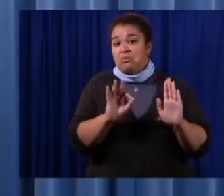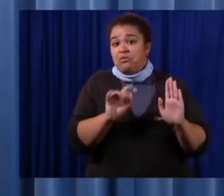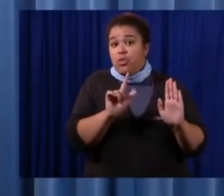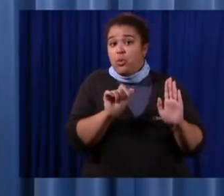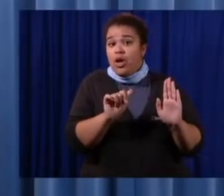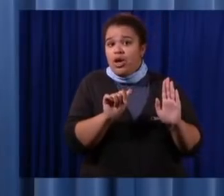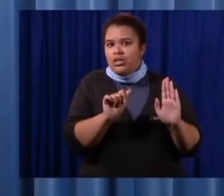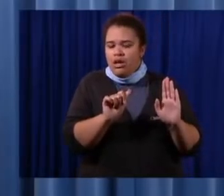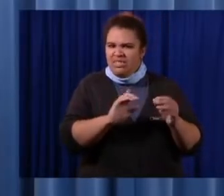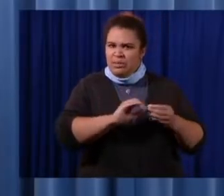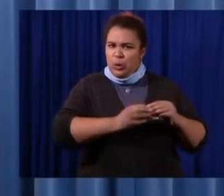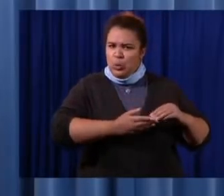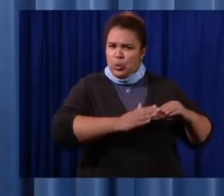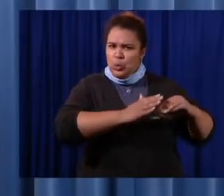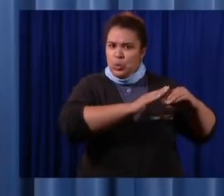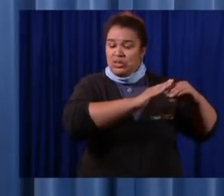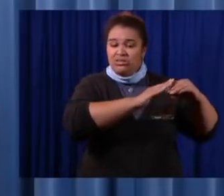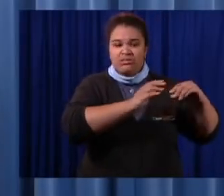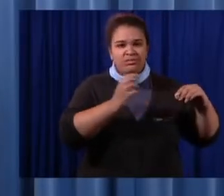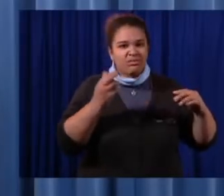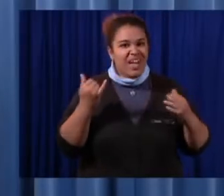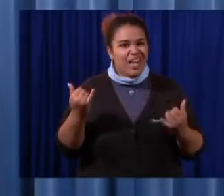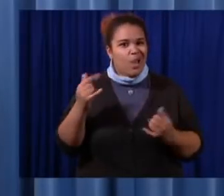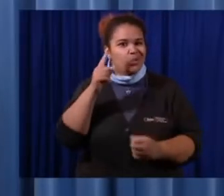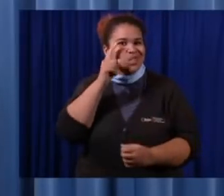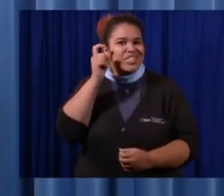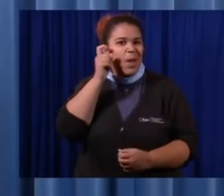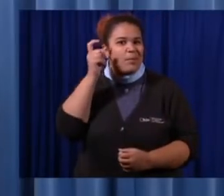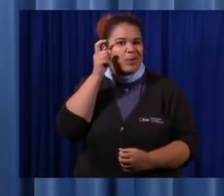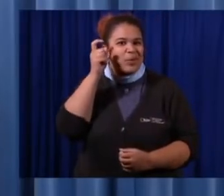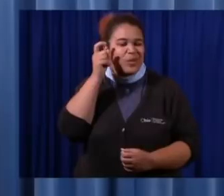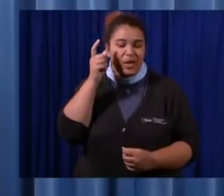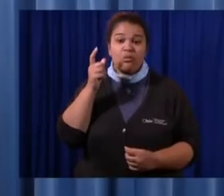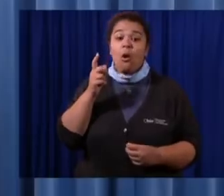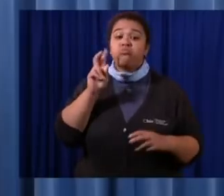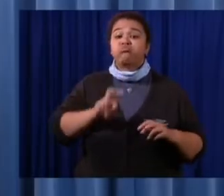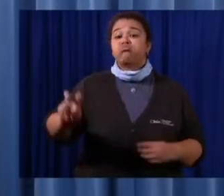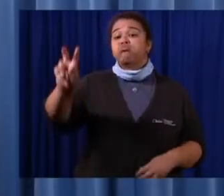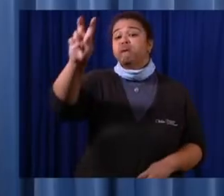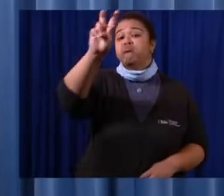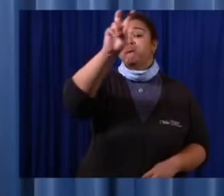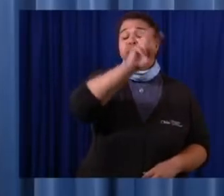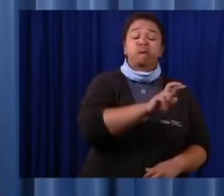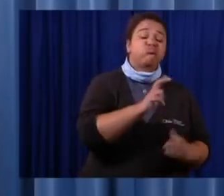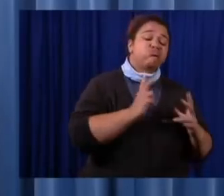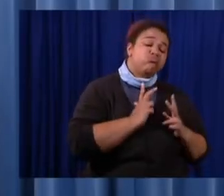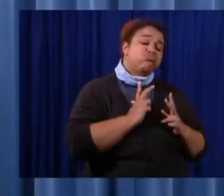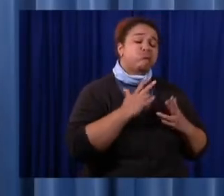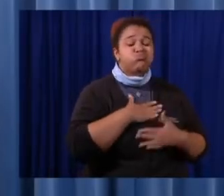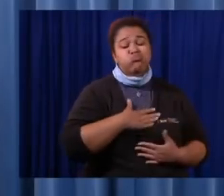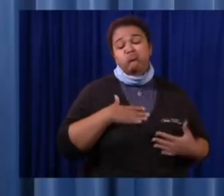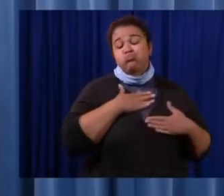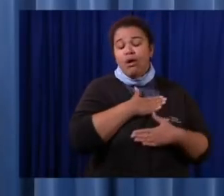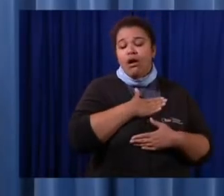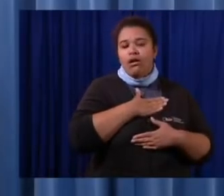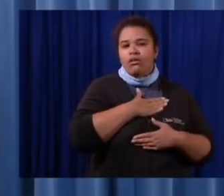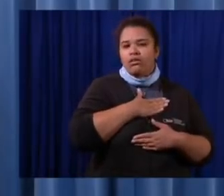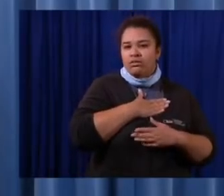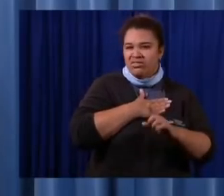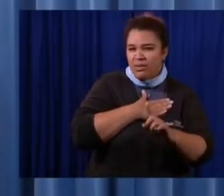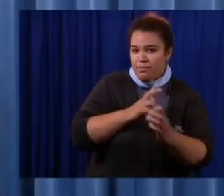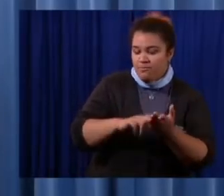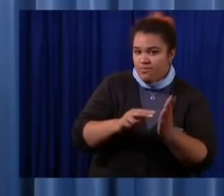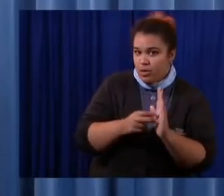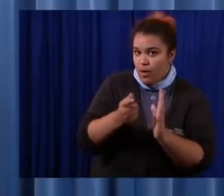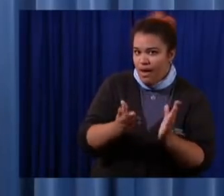summer vacations, are you considering re-implementing travel restrictions, like asking people to quarantine if they're going to be coming back from some of